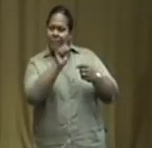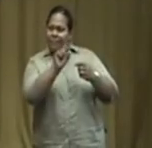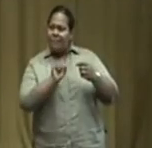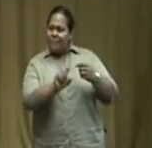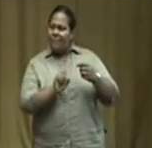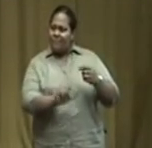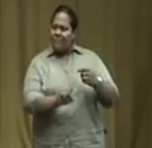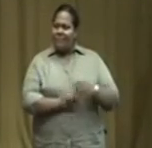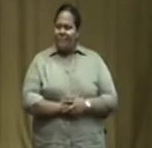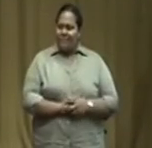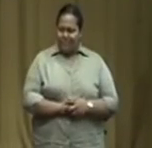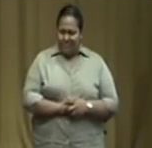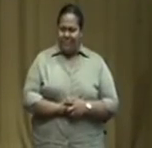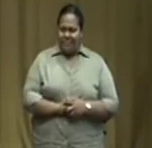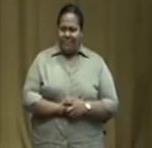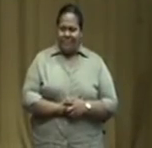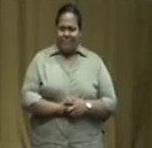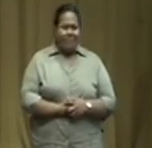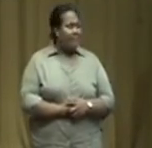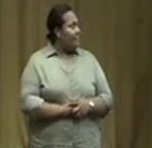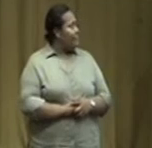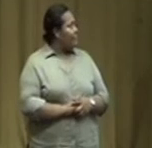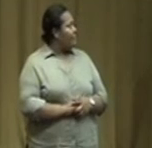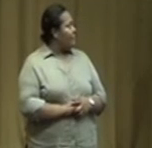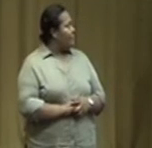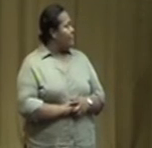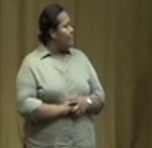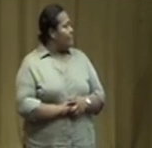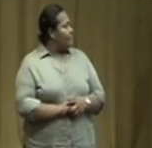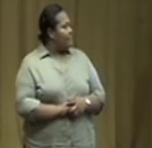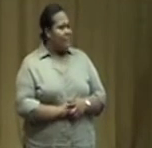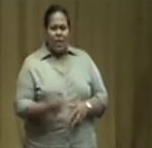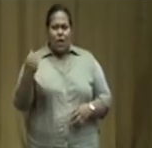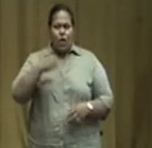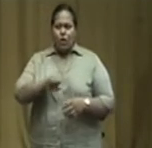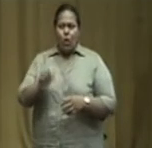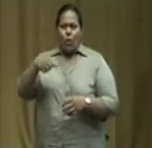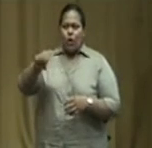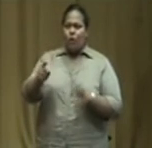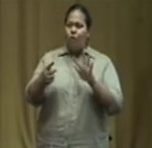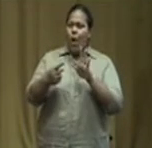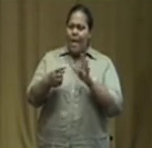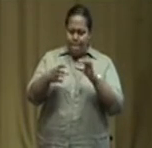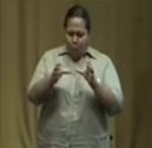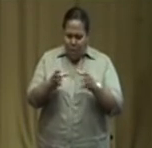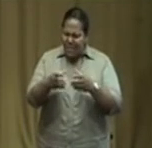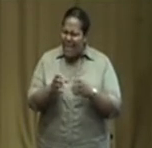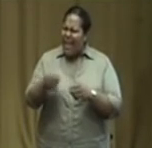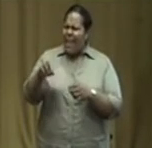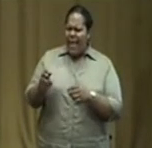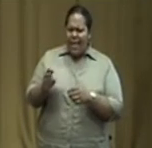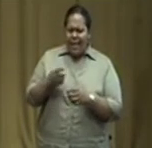the discourse engine, hypothesis. We don't use an e-portfolio system. We encourage our learners to maintain their